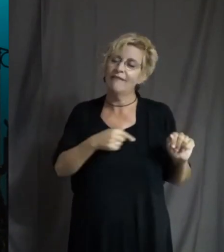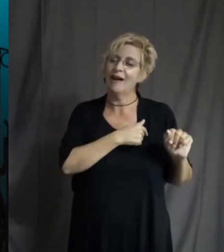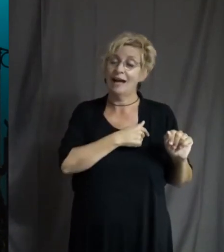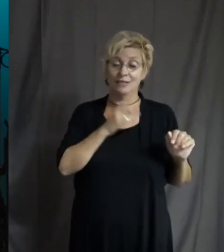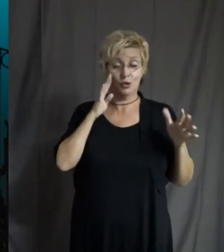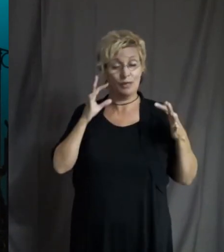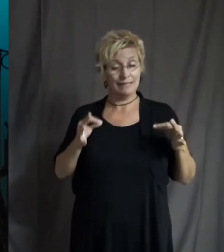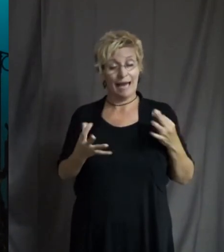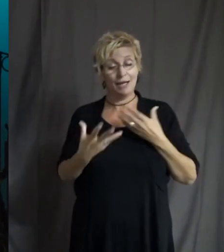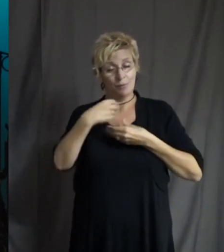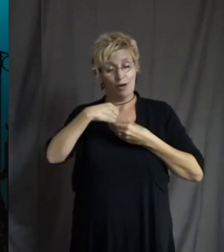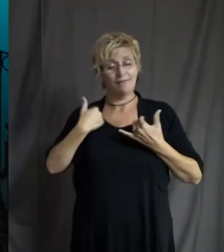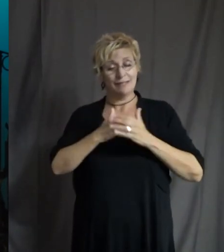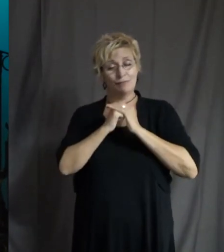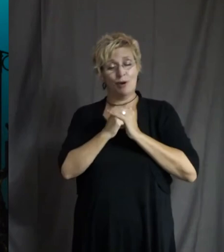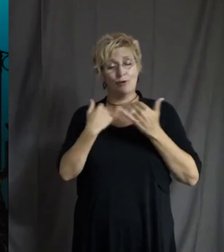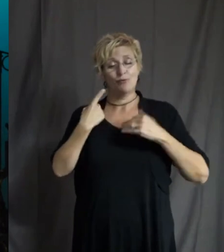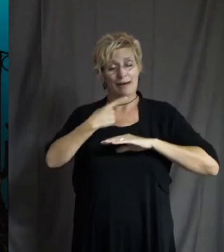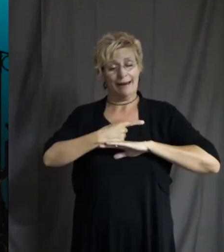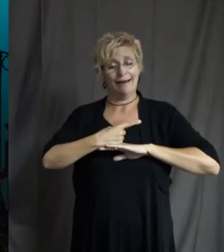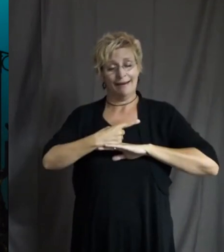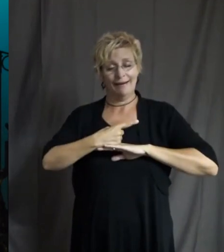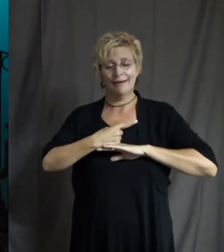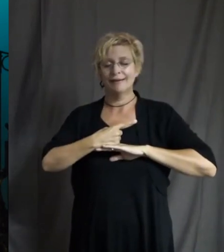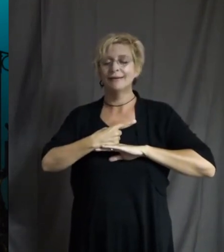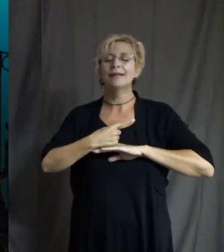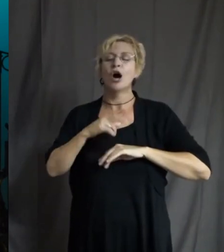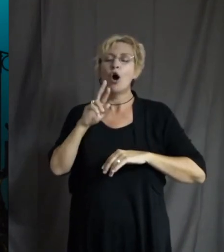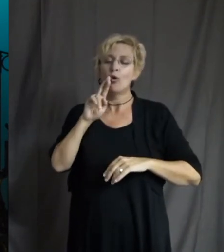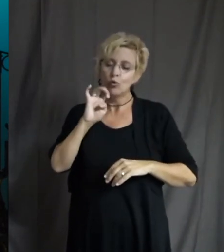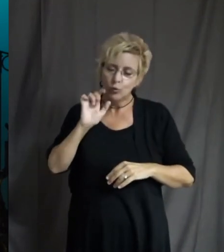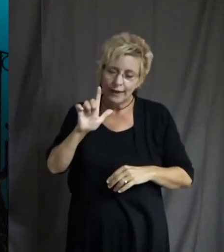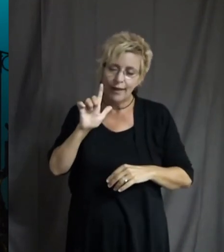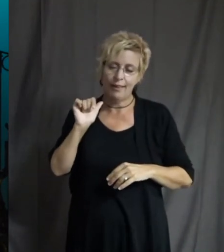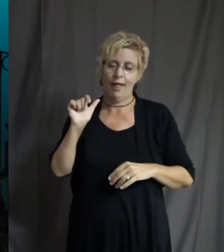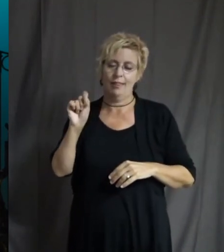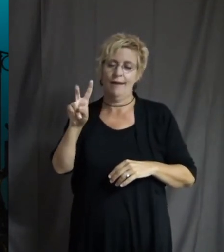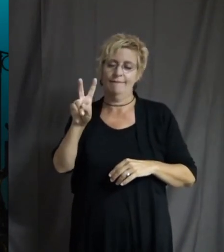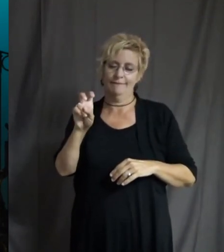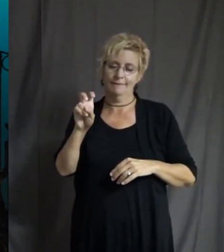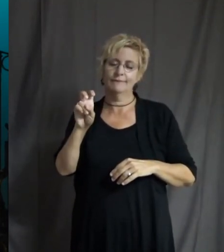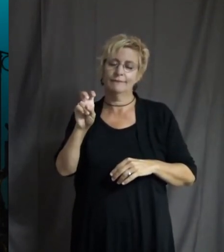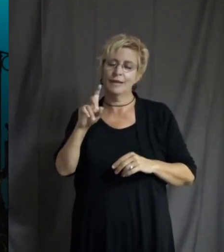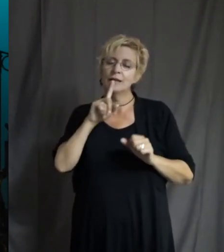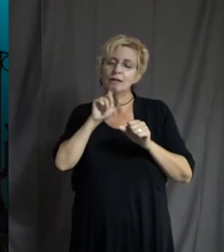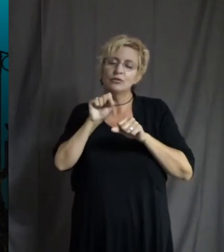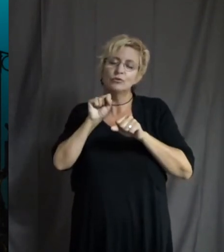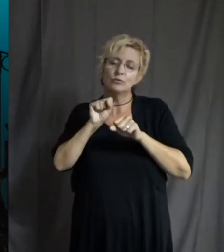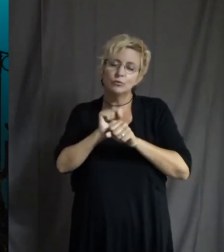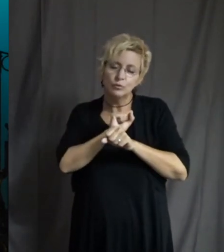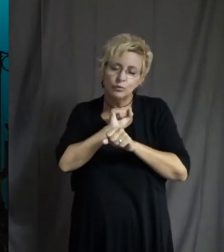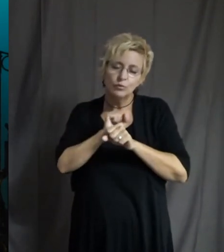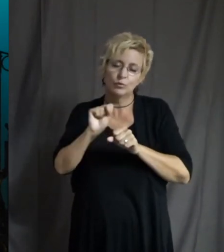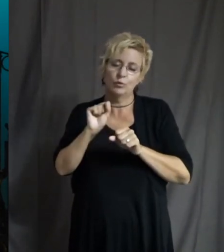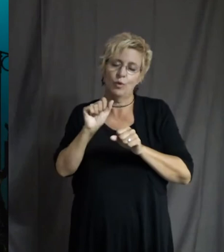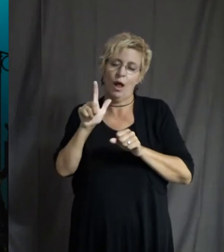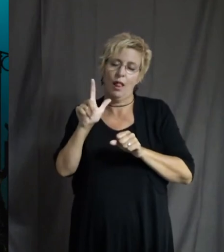I know and declare for each of us who decide to be a part of this prayer today is a real